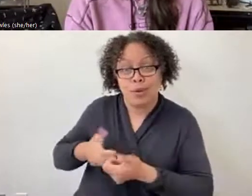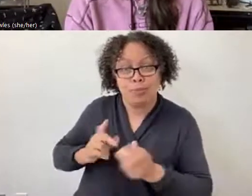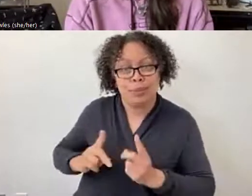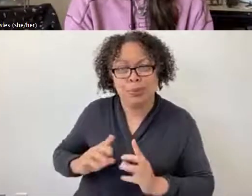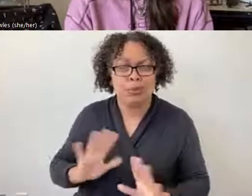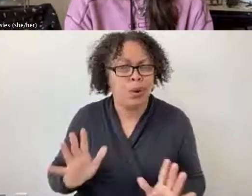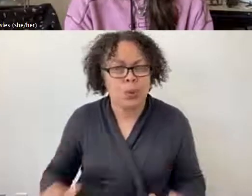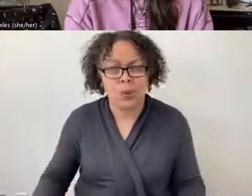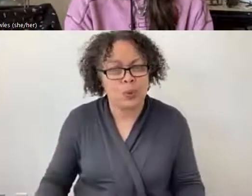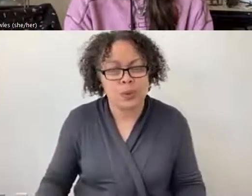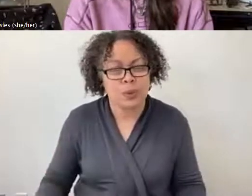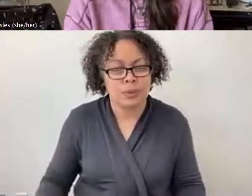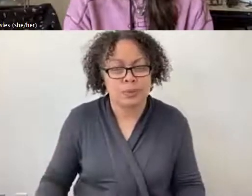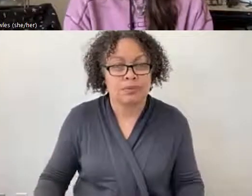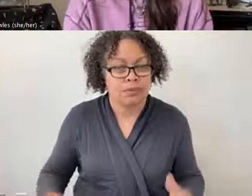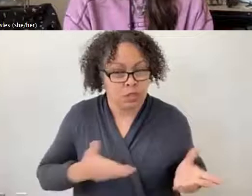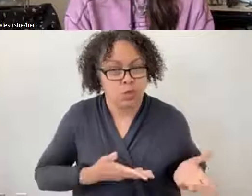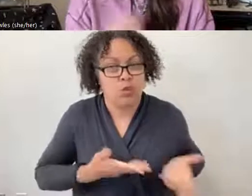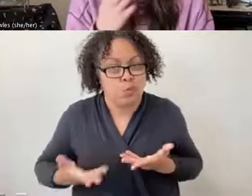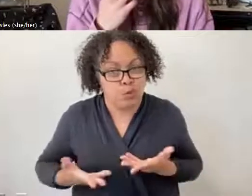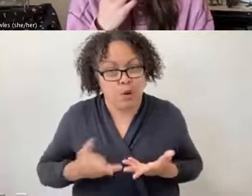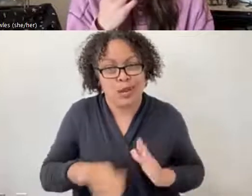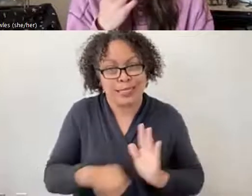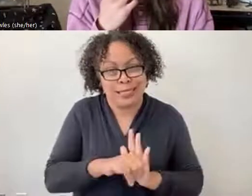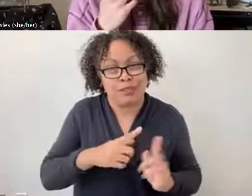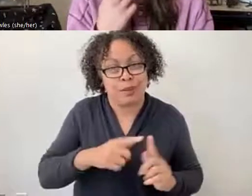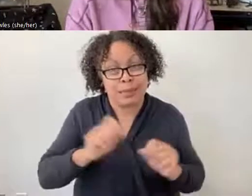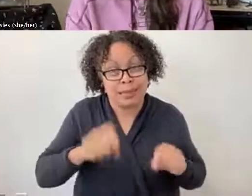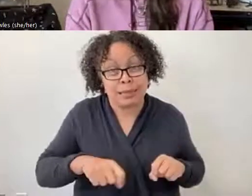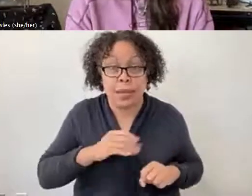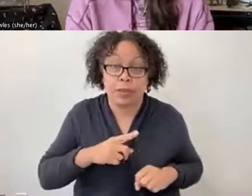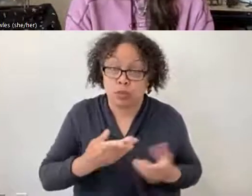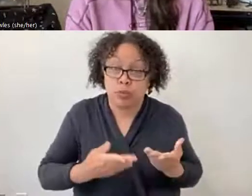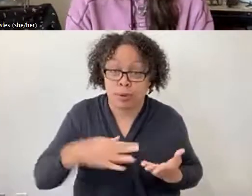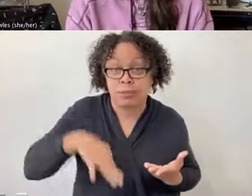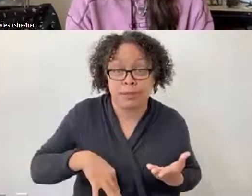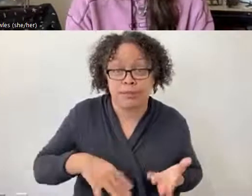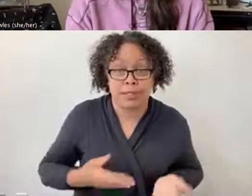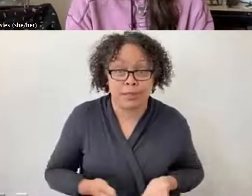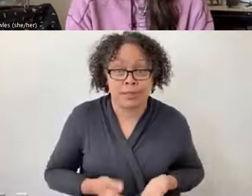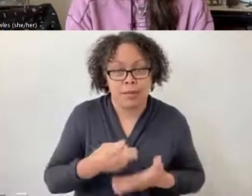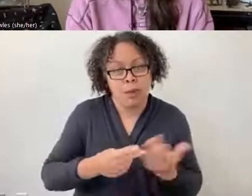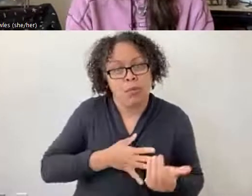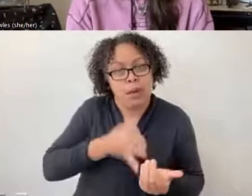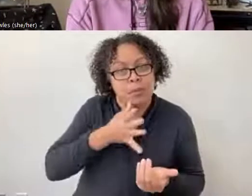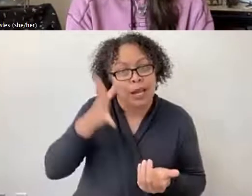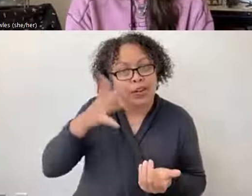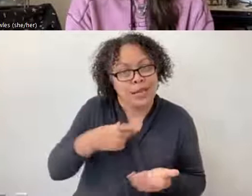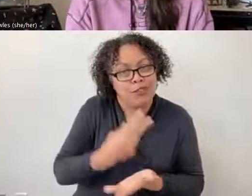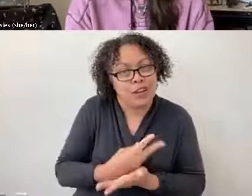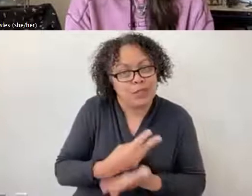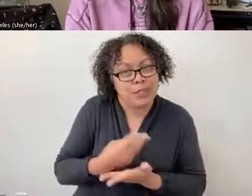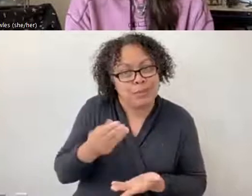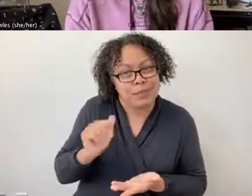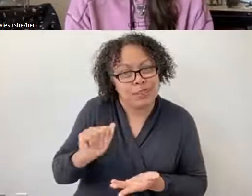these systems. It often means that you really benefited from those systems, right? Like both of my parents have graduate degrees. There's a reason I'm